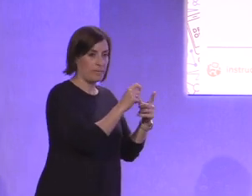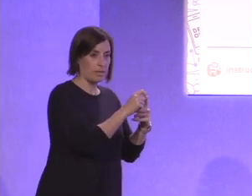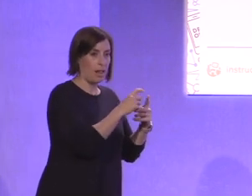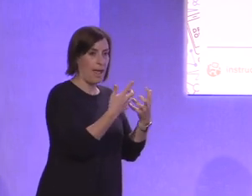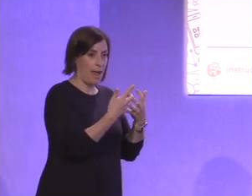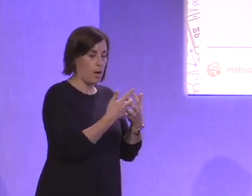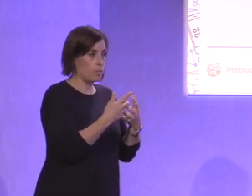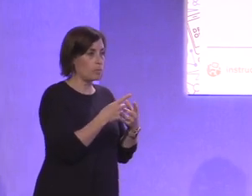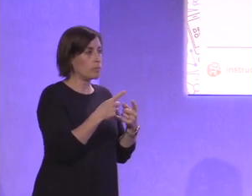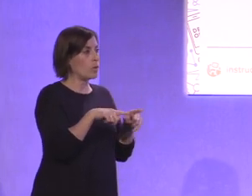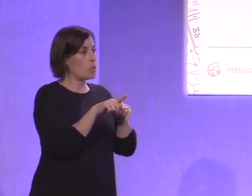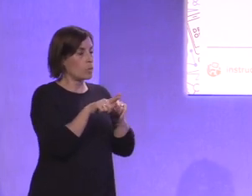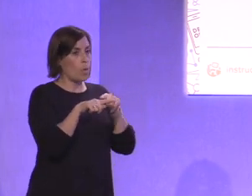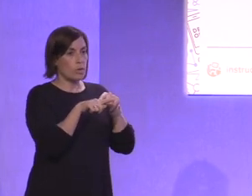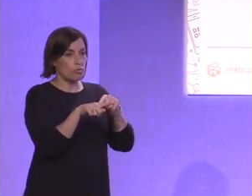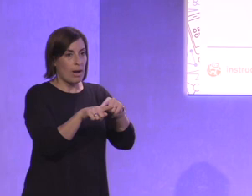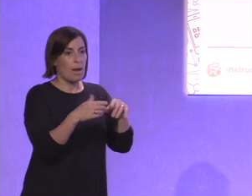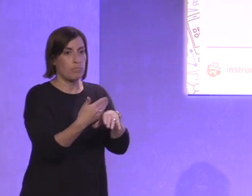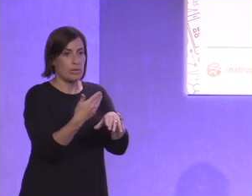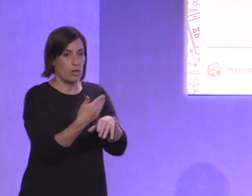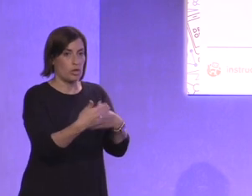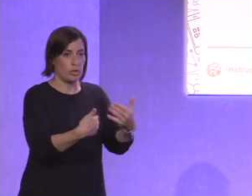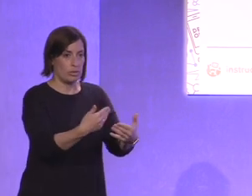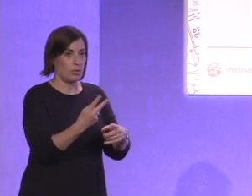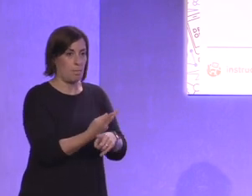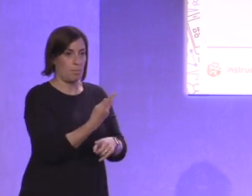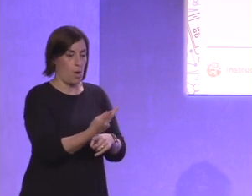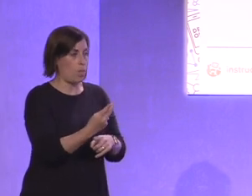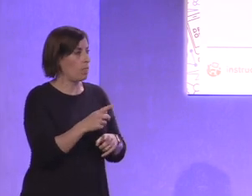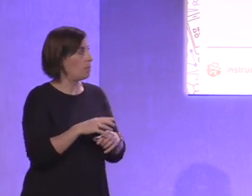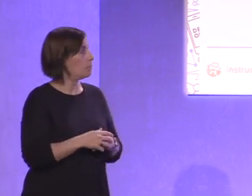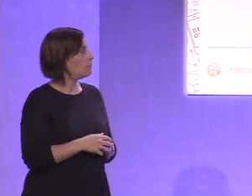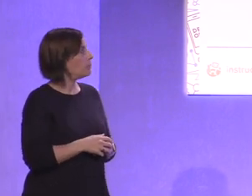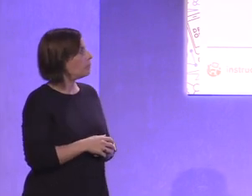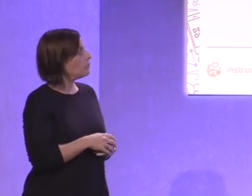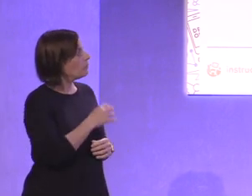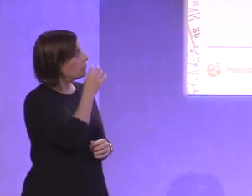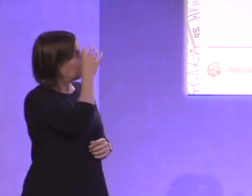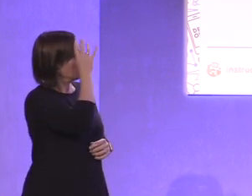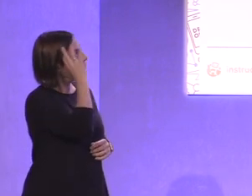running tracker in production. So